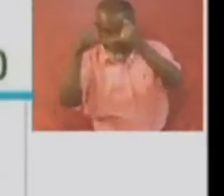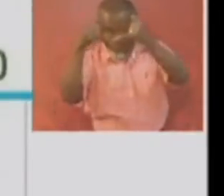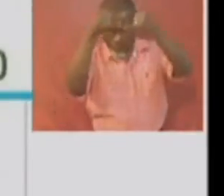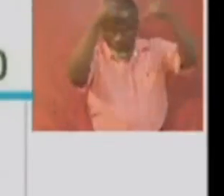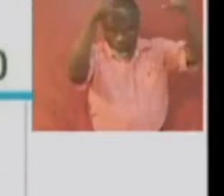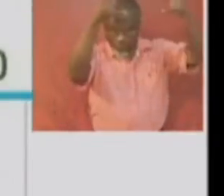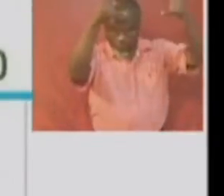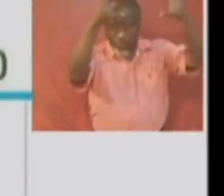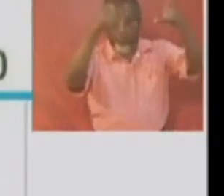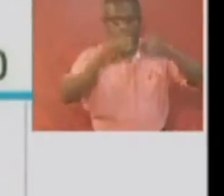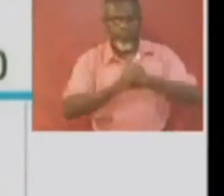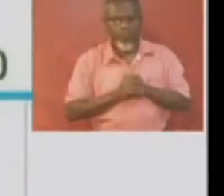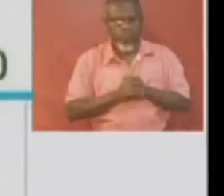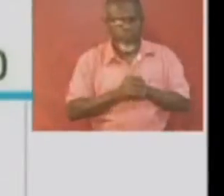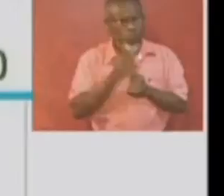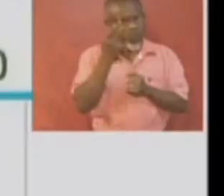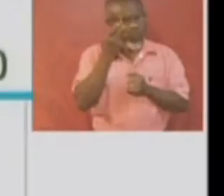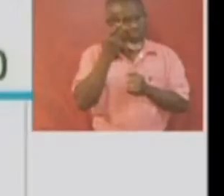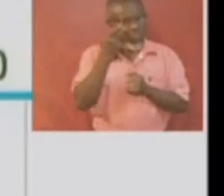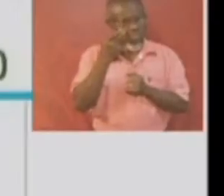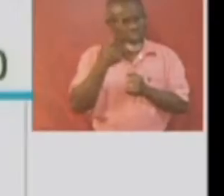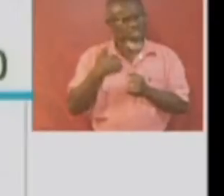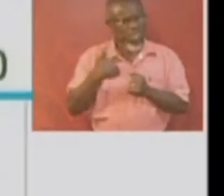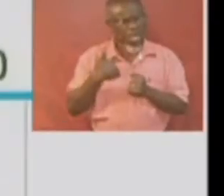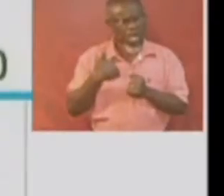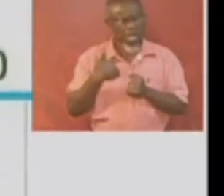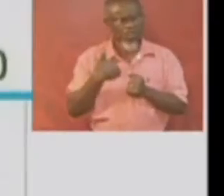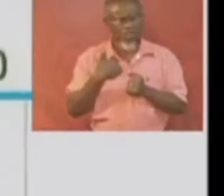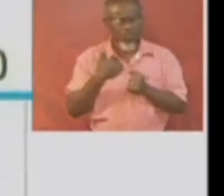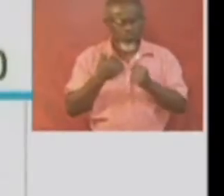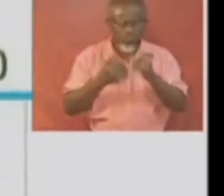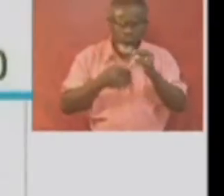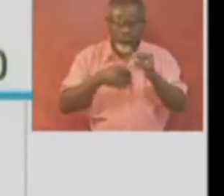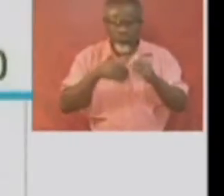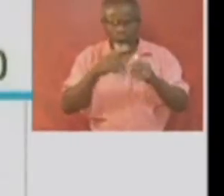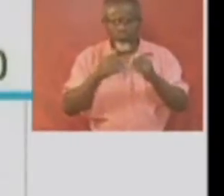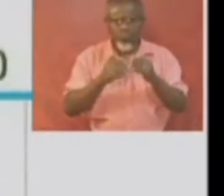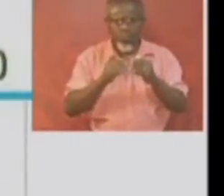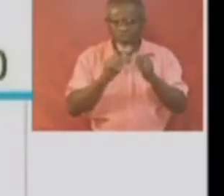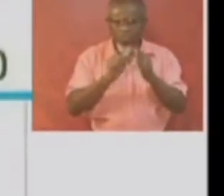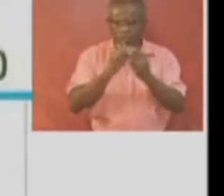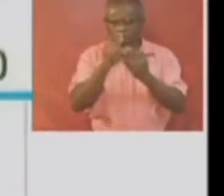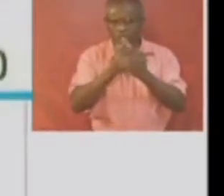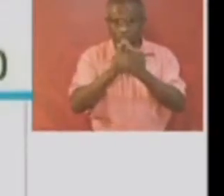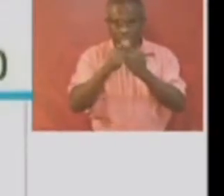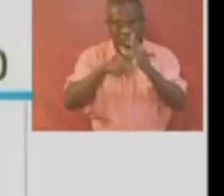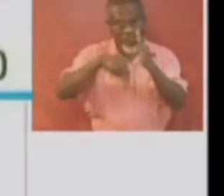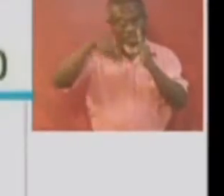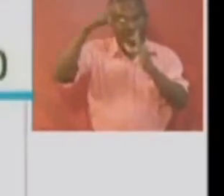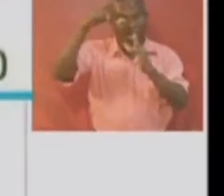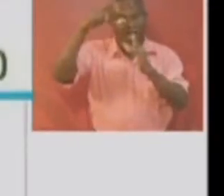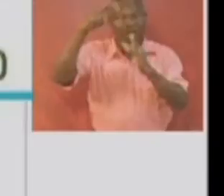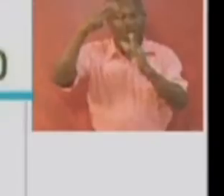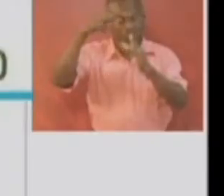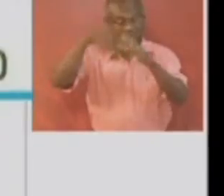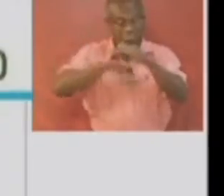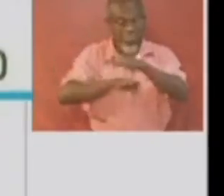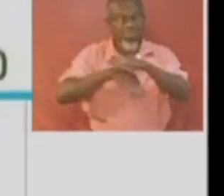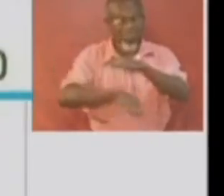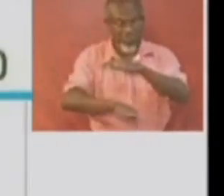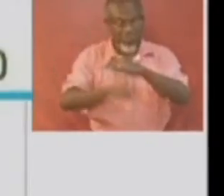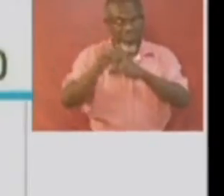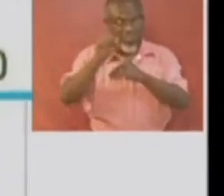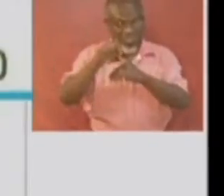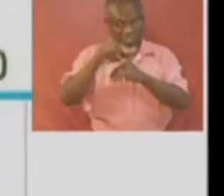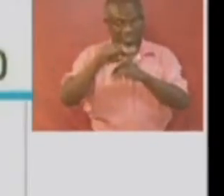shows is that there's a seasonal trend in births, which tends to rise somewhere around August to September and goes into January of the